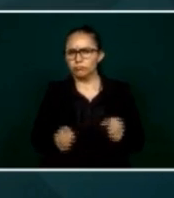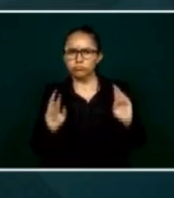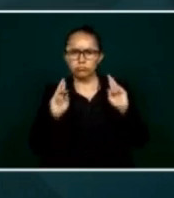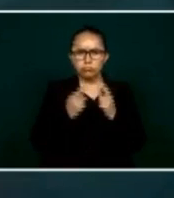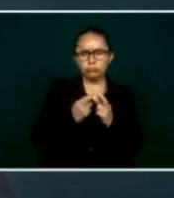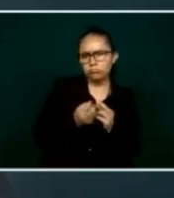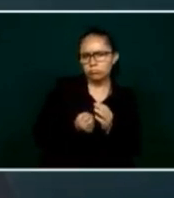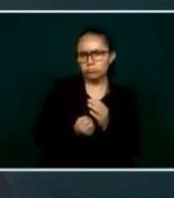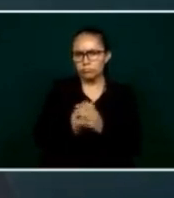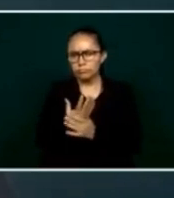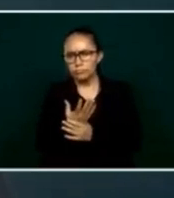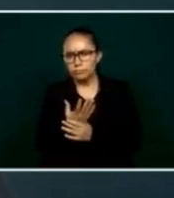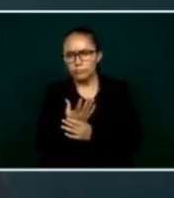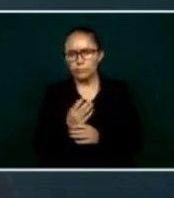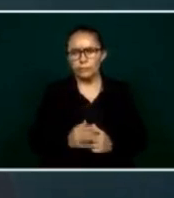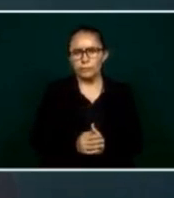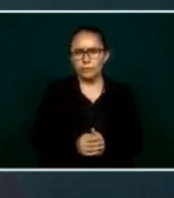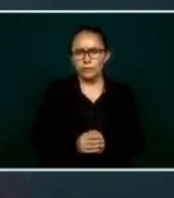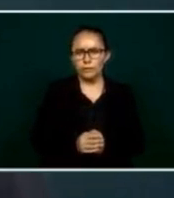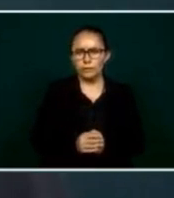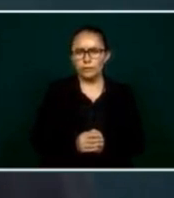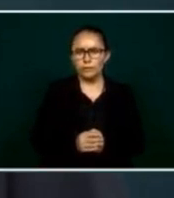We started early.